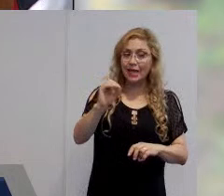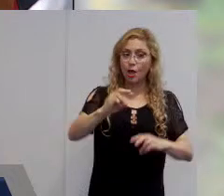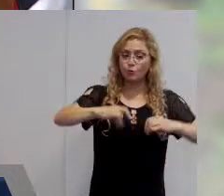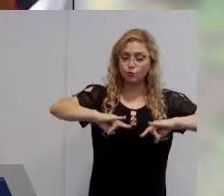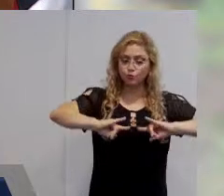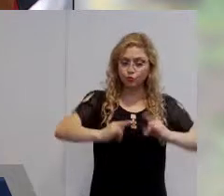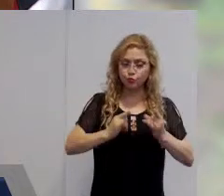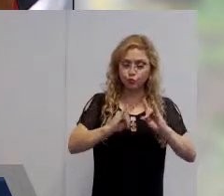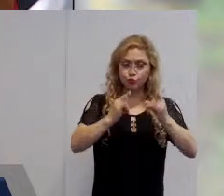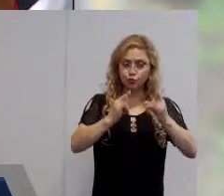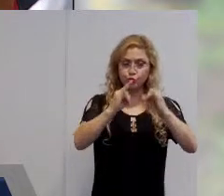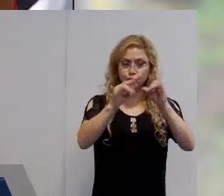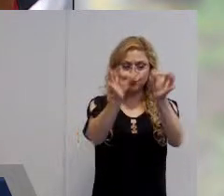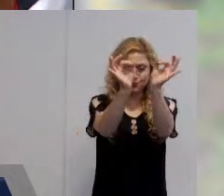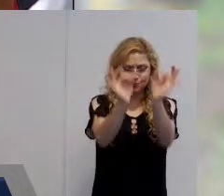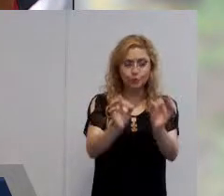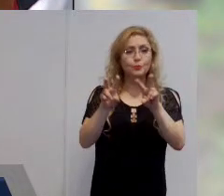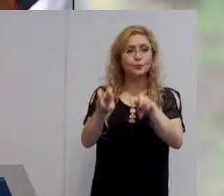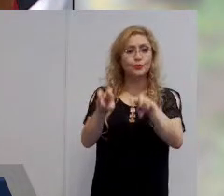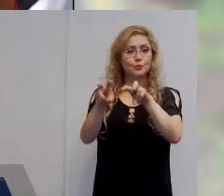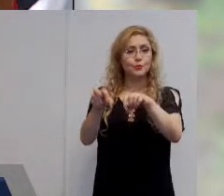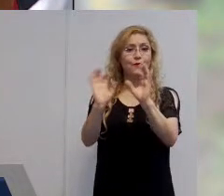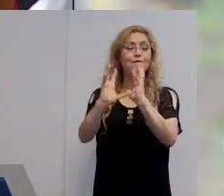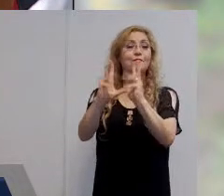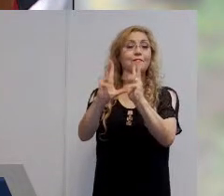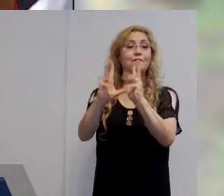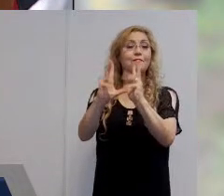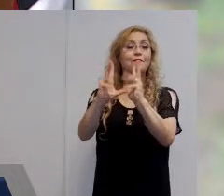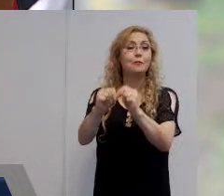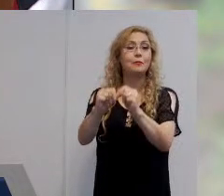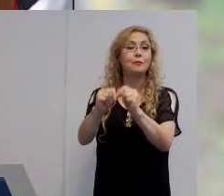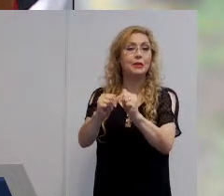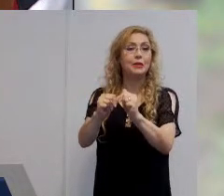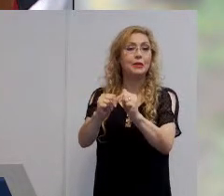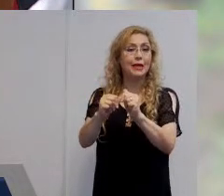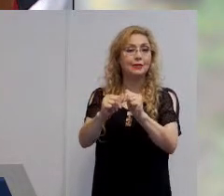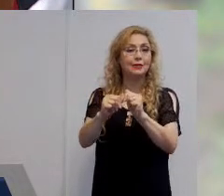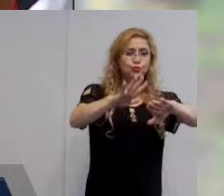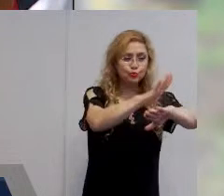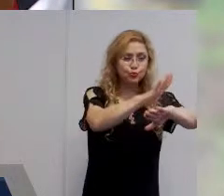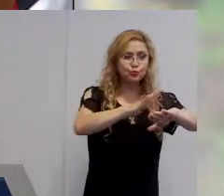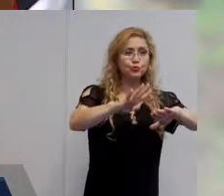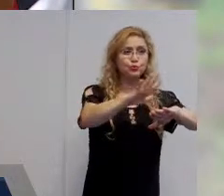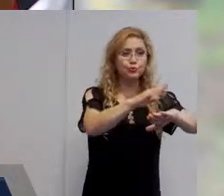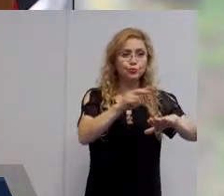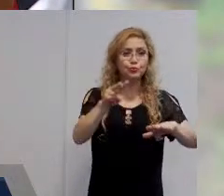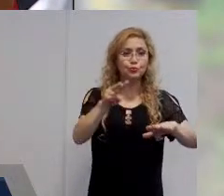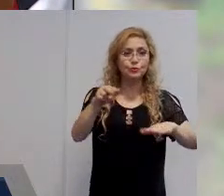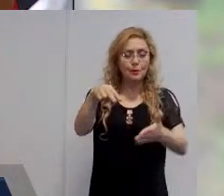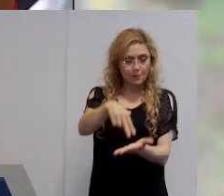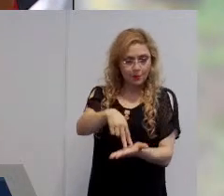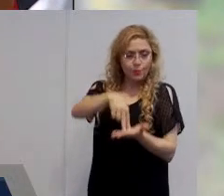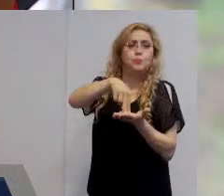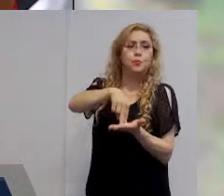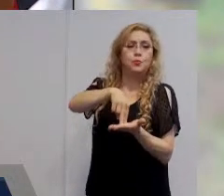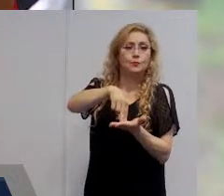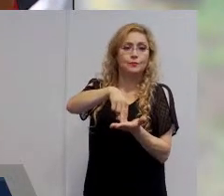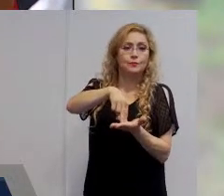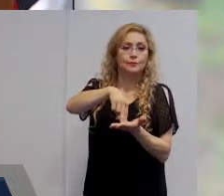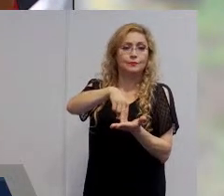stood its ground and fed our nation during the pandemic.